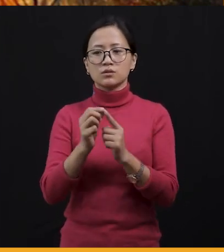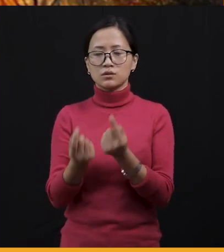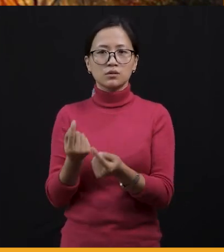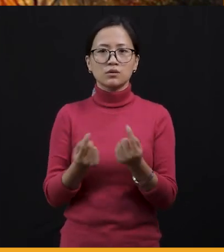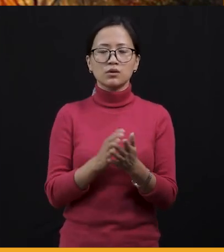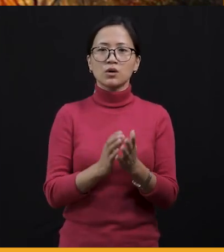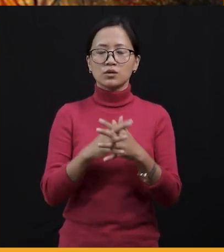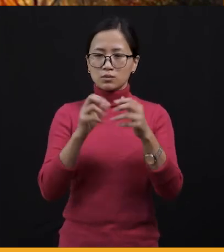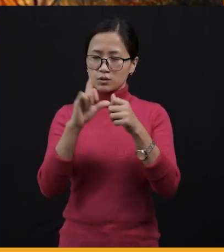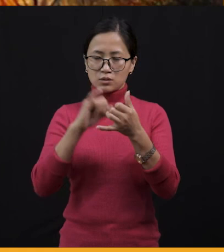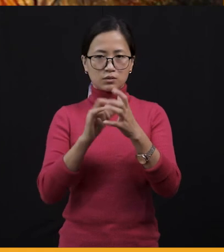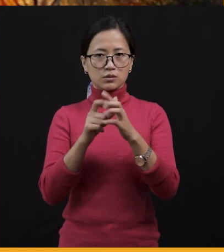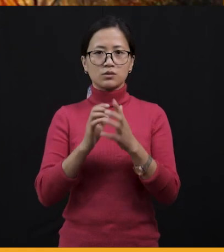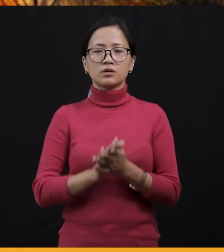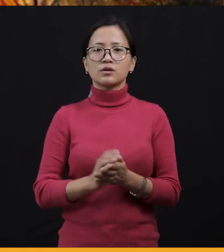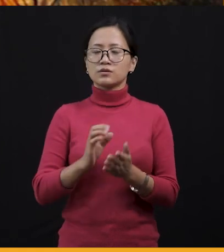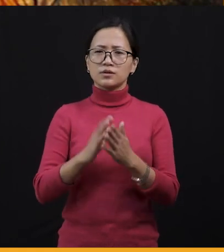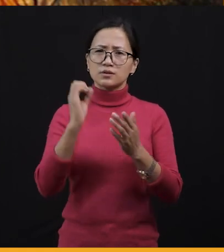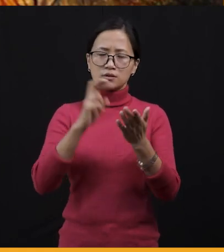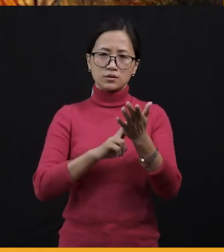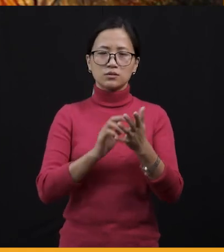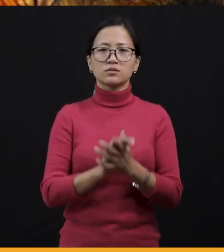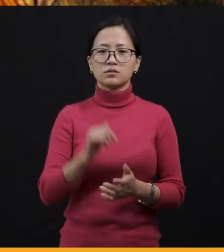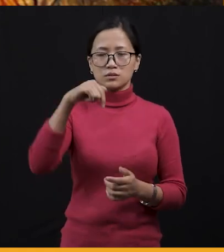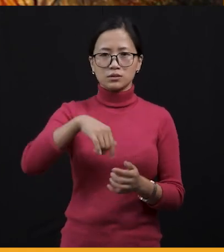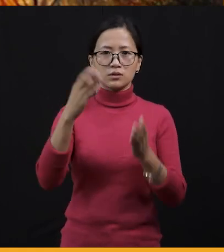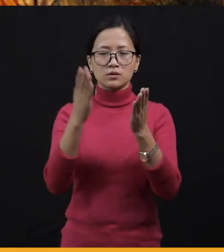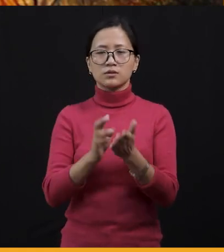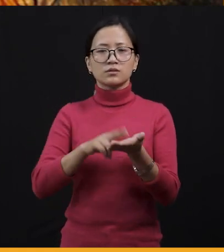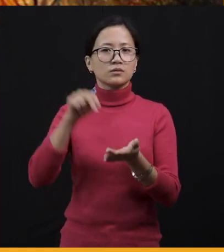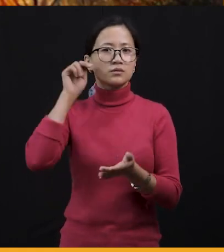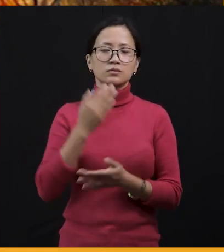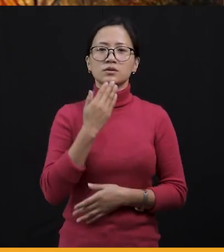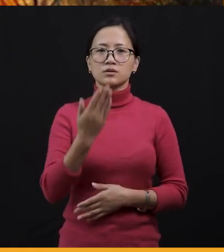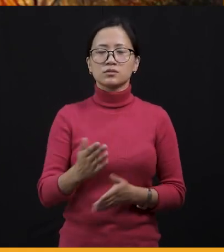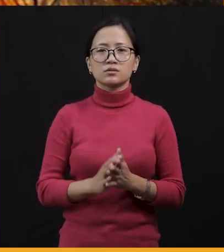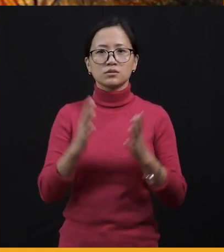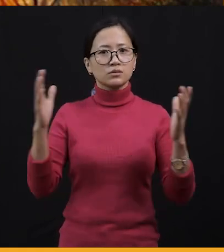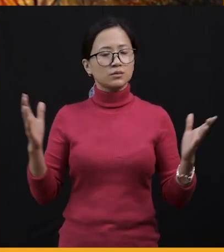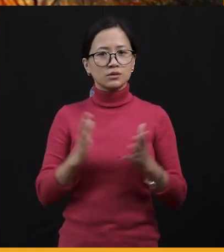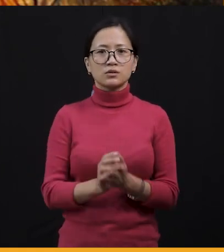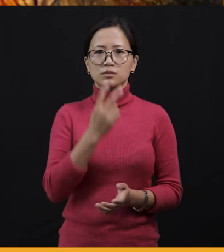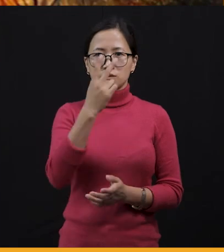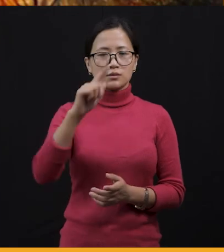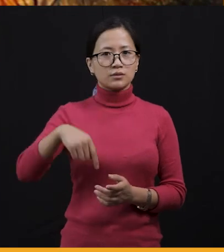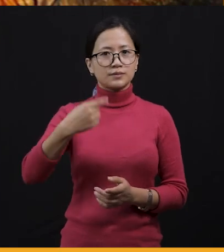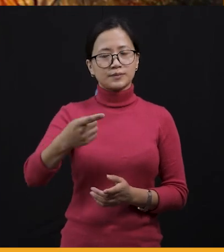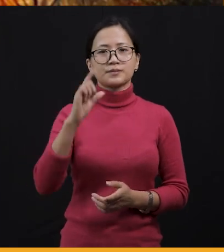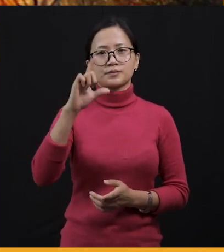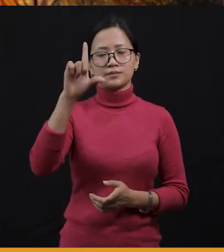park, the wildlife sanctuaries in our own state, Nagaland. So thank you so much. See you in our next class.